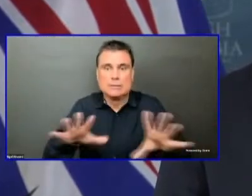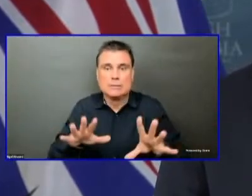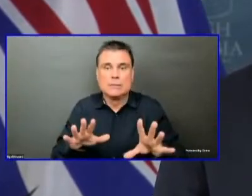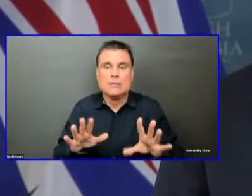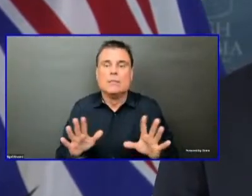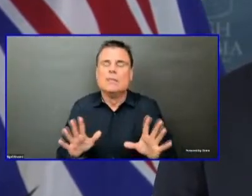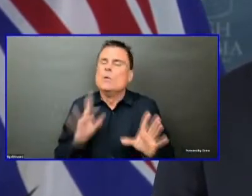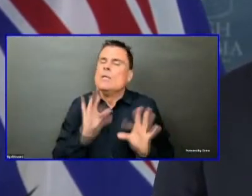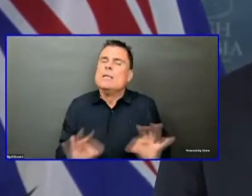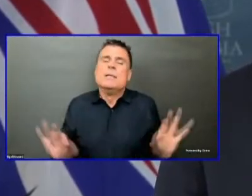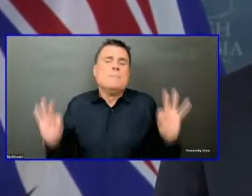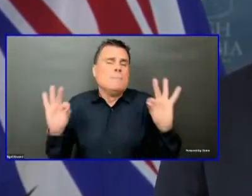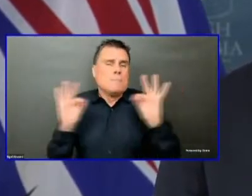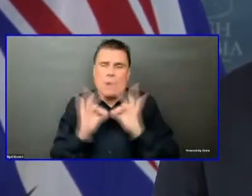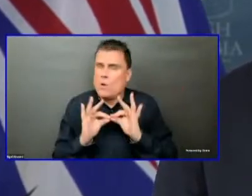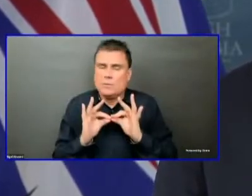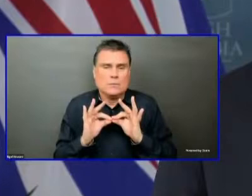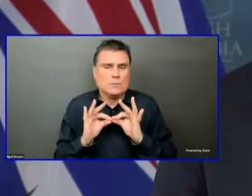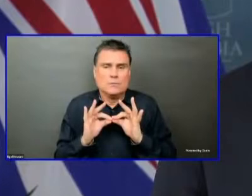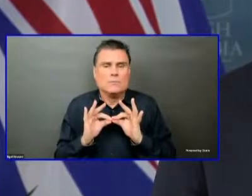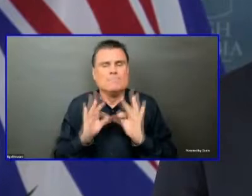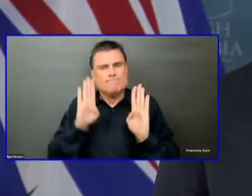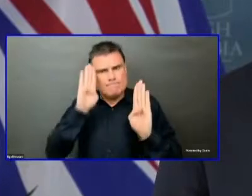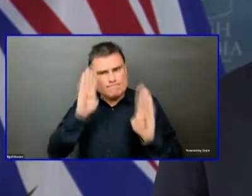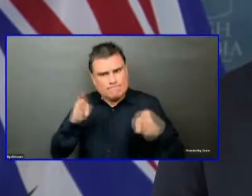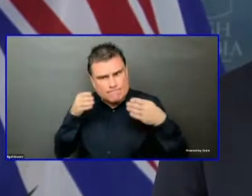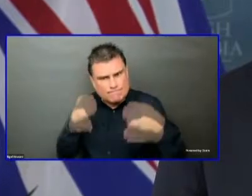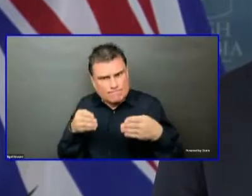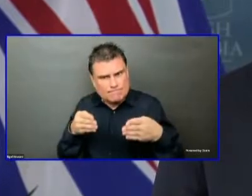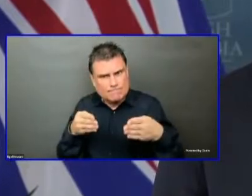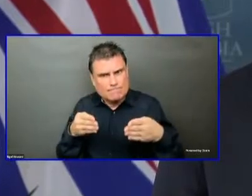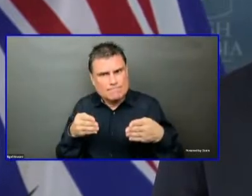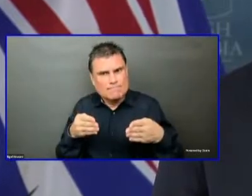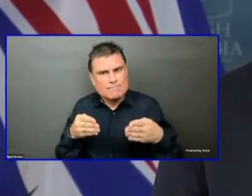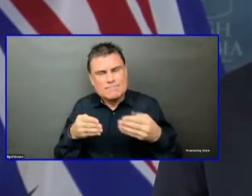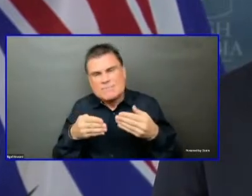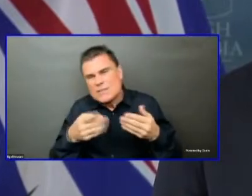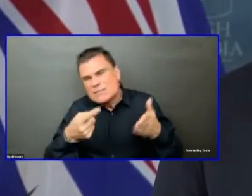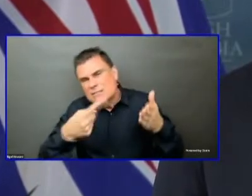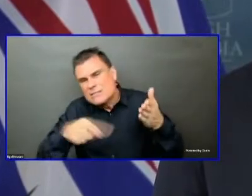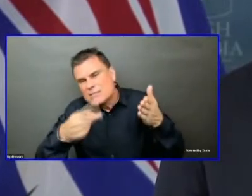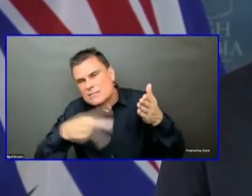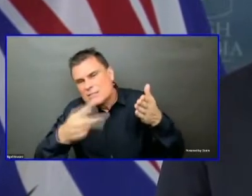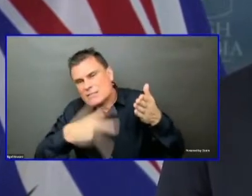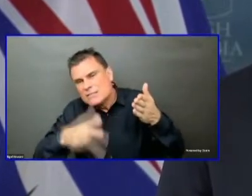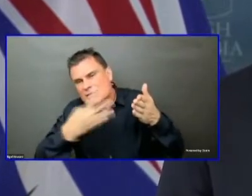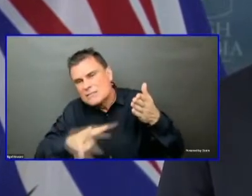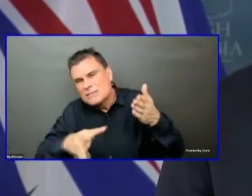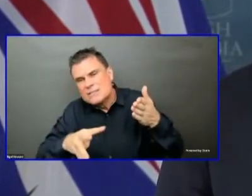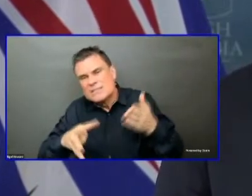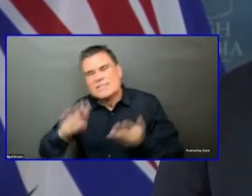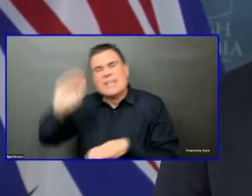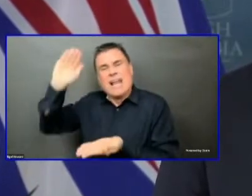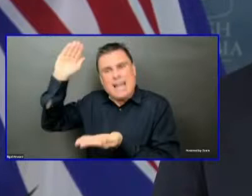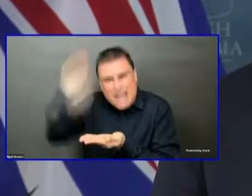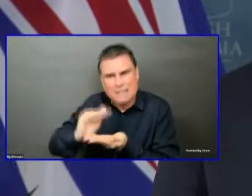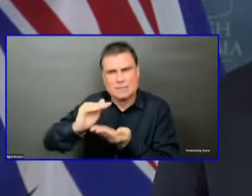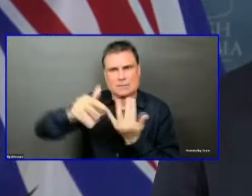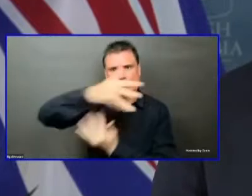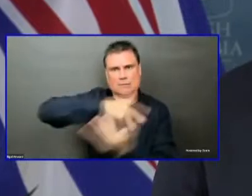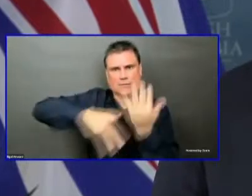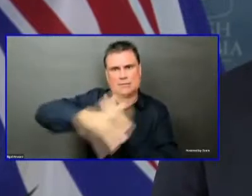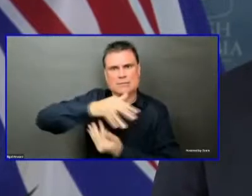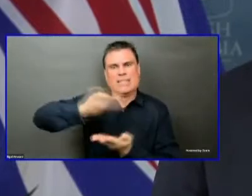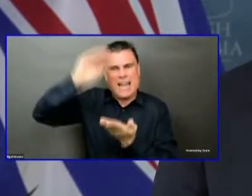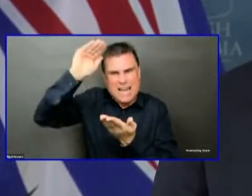in, especially in these next few weeks, on reducing those contacts so we can reduce transmission, and hopefully